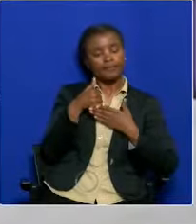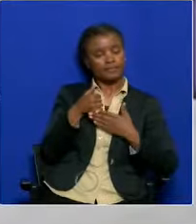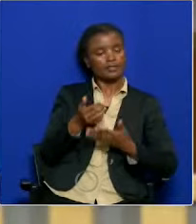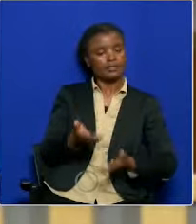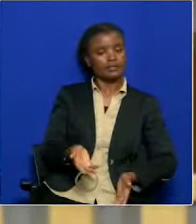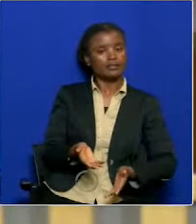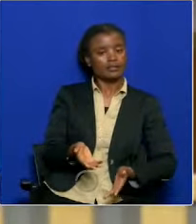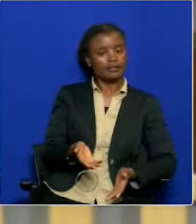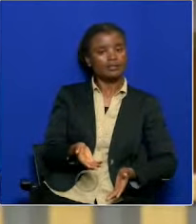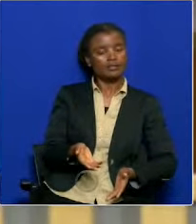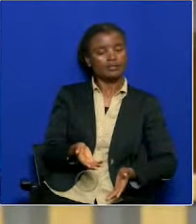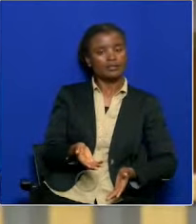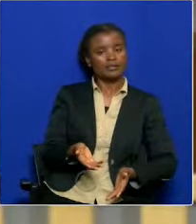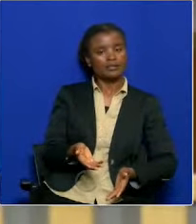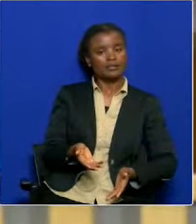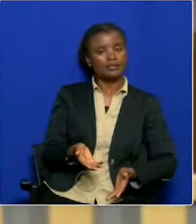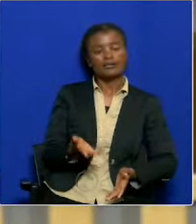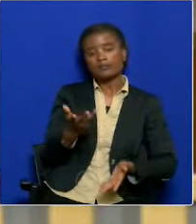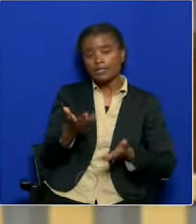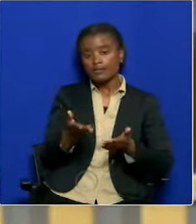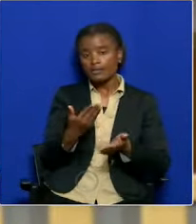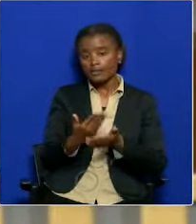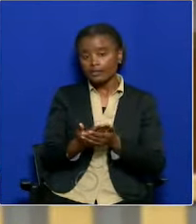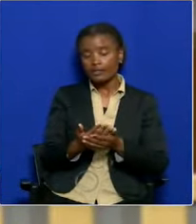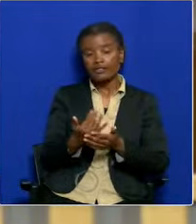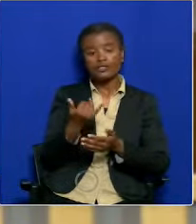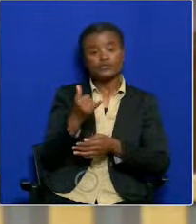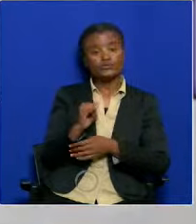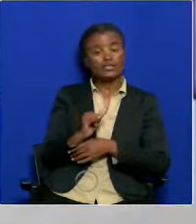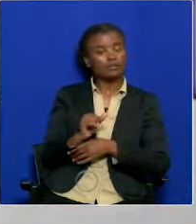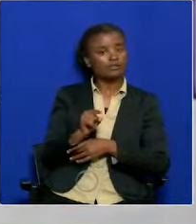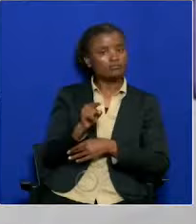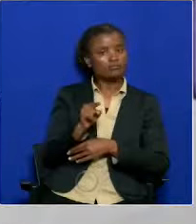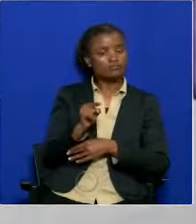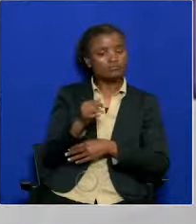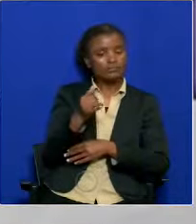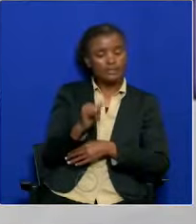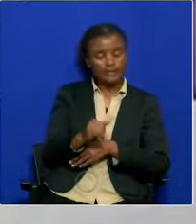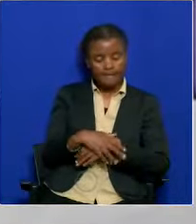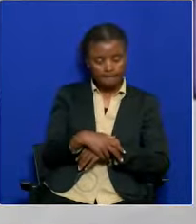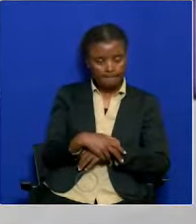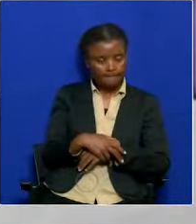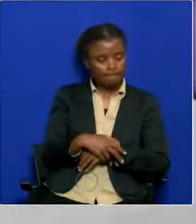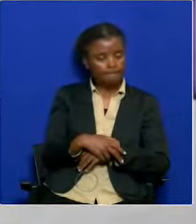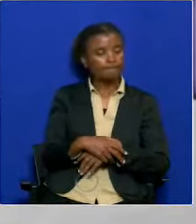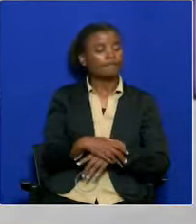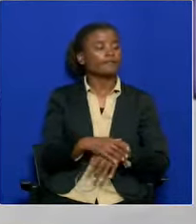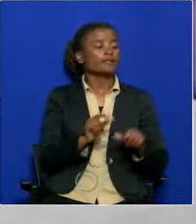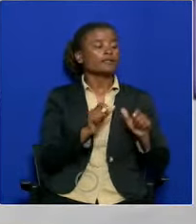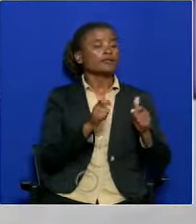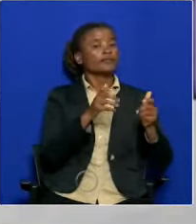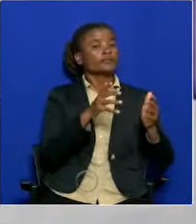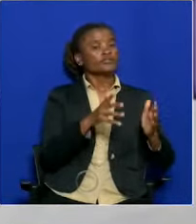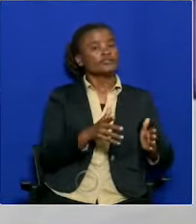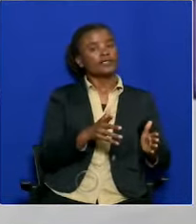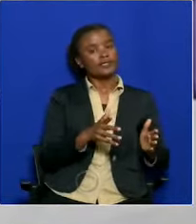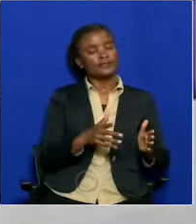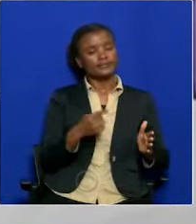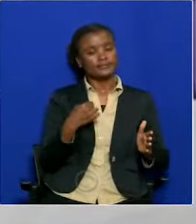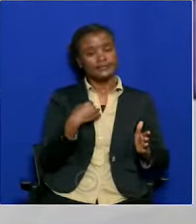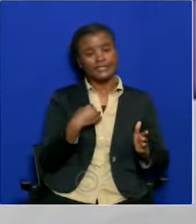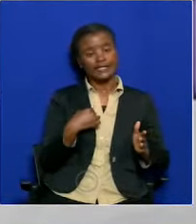That's at its most innocent. Commissioner, firstly, I never sent anything to